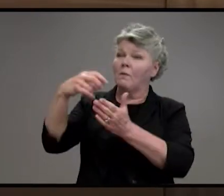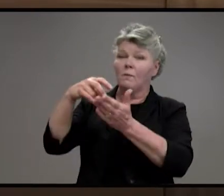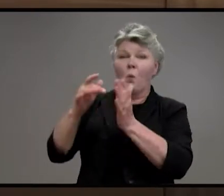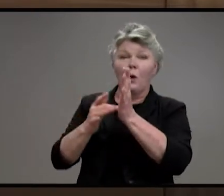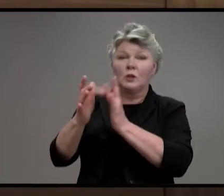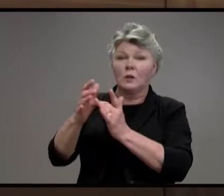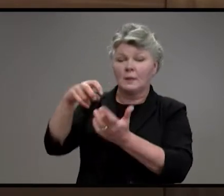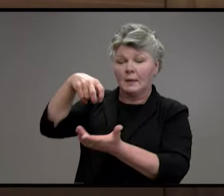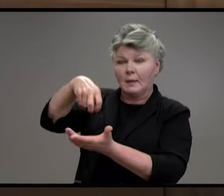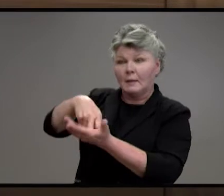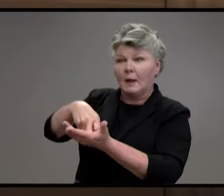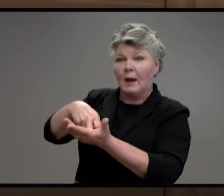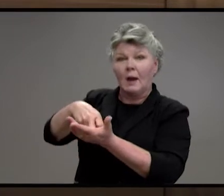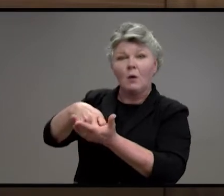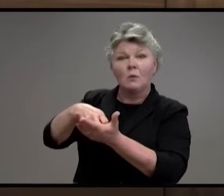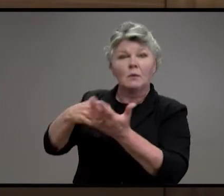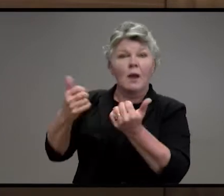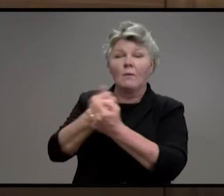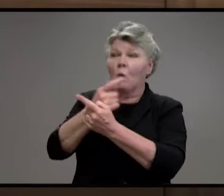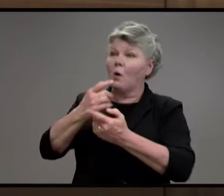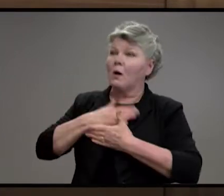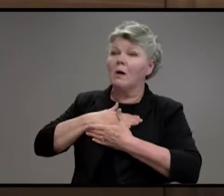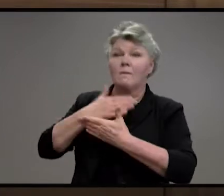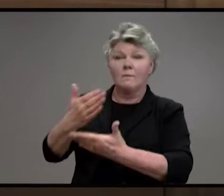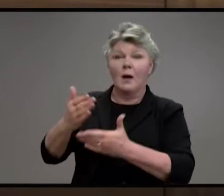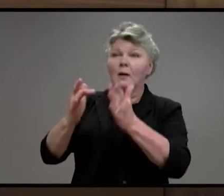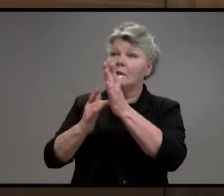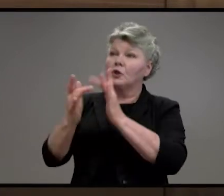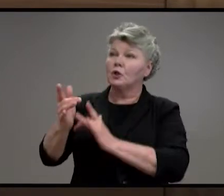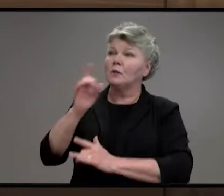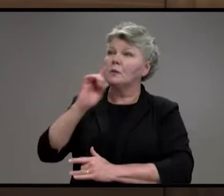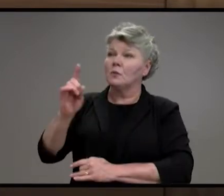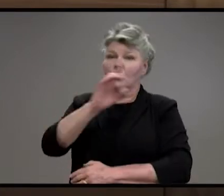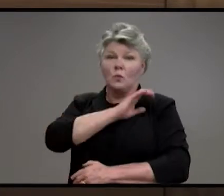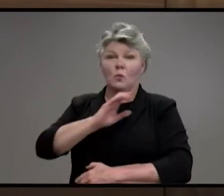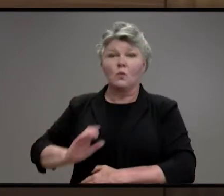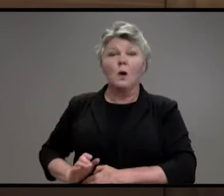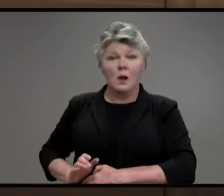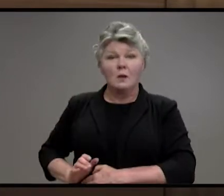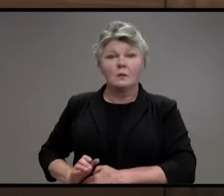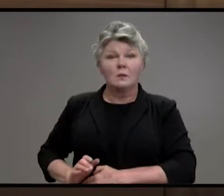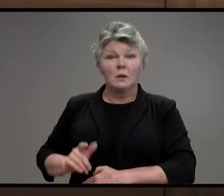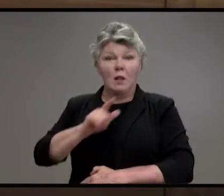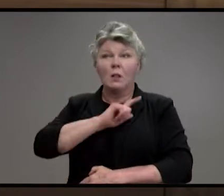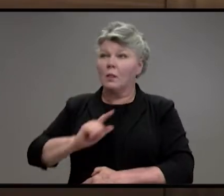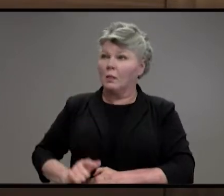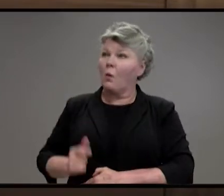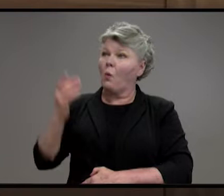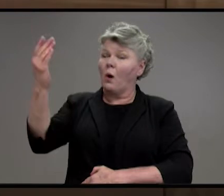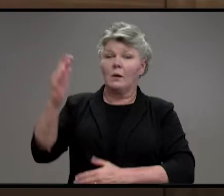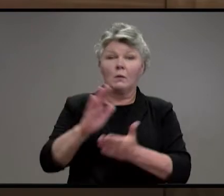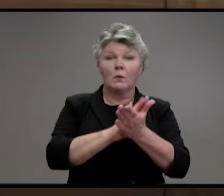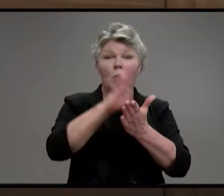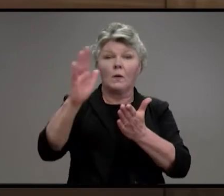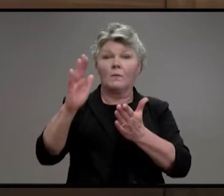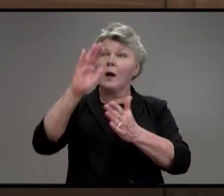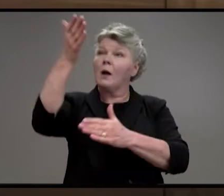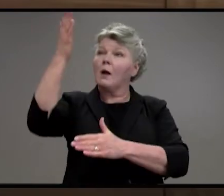under the earth, and every tongue confess that Jesus Christ is Lord, to the glory of God the